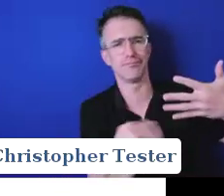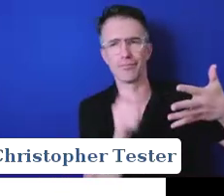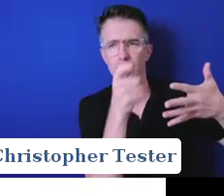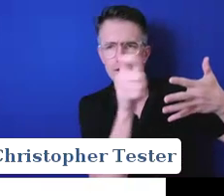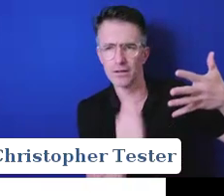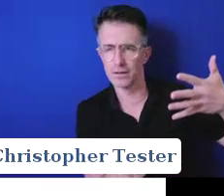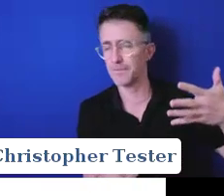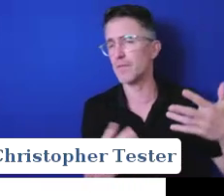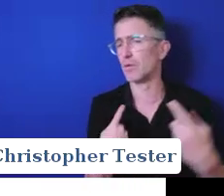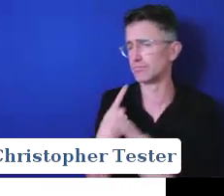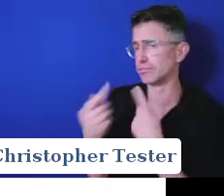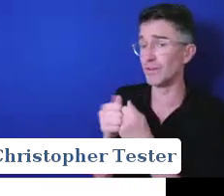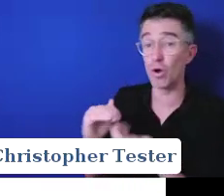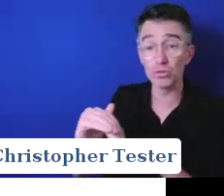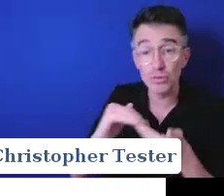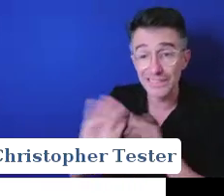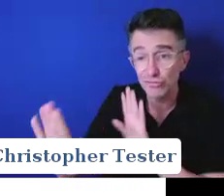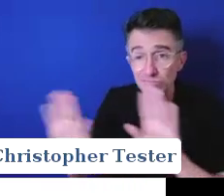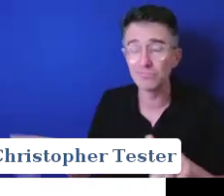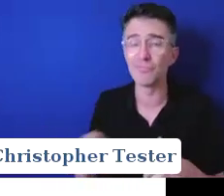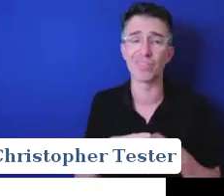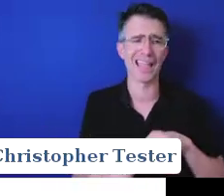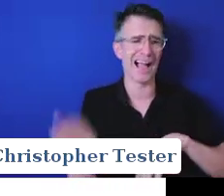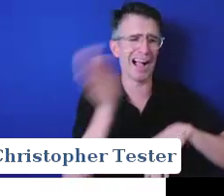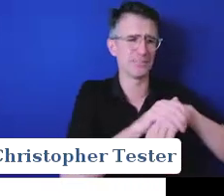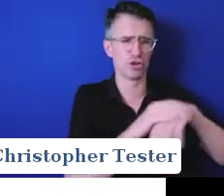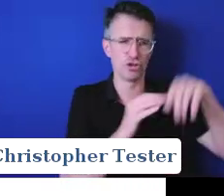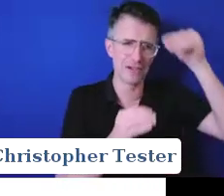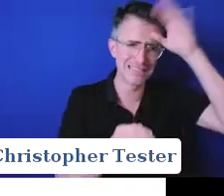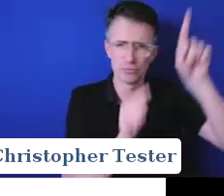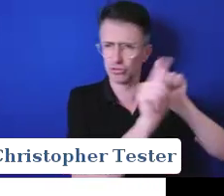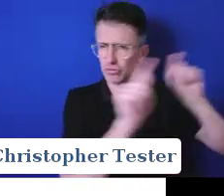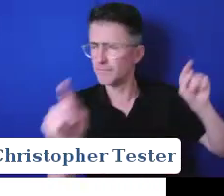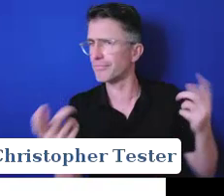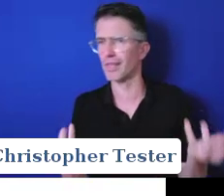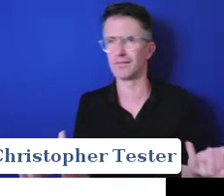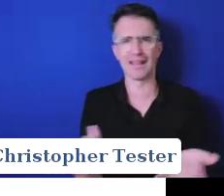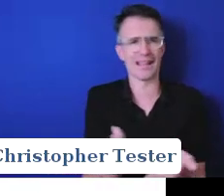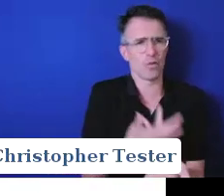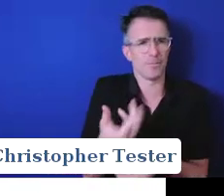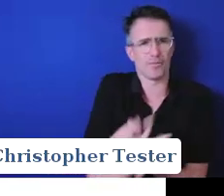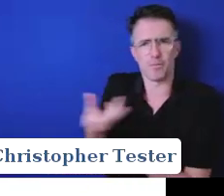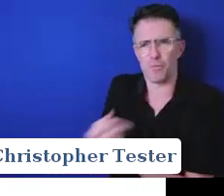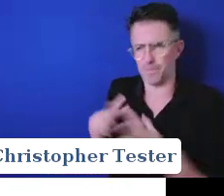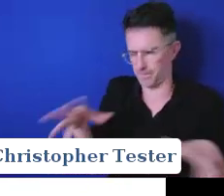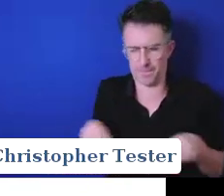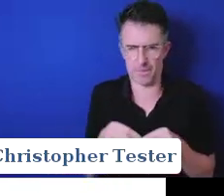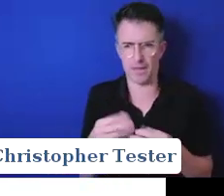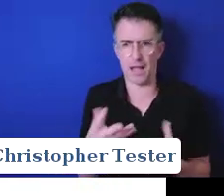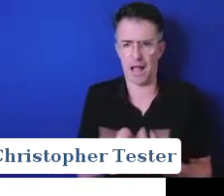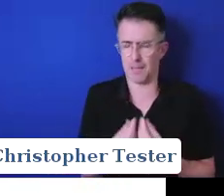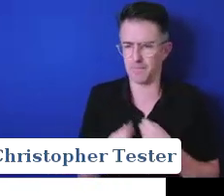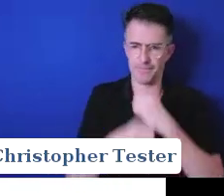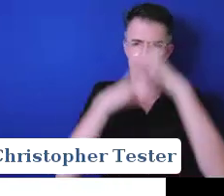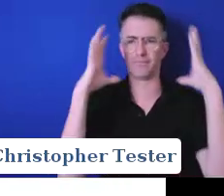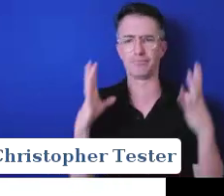of social protection according to criteria they define based